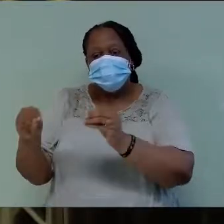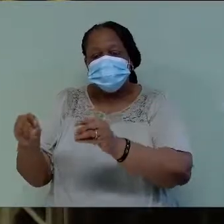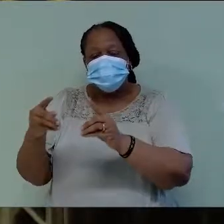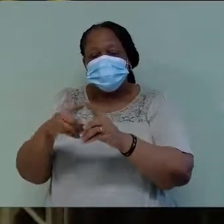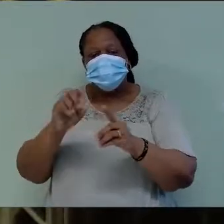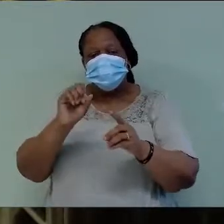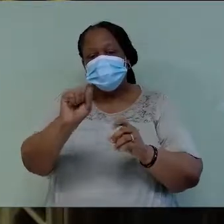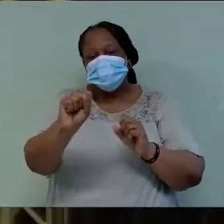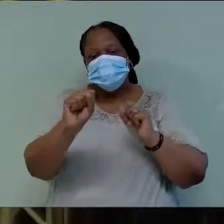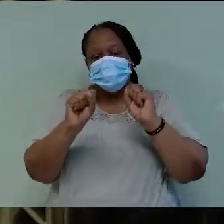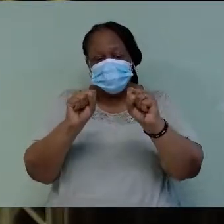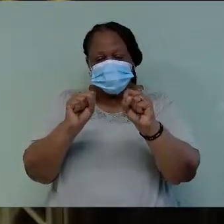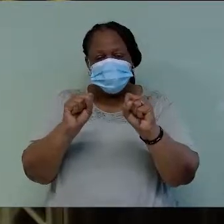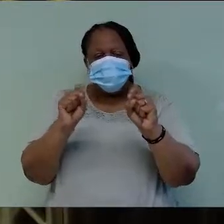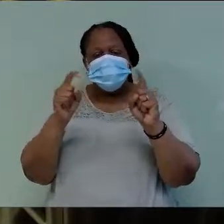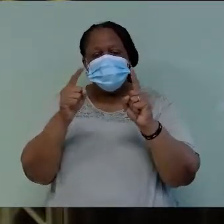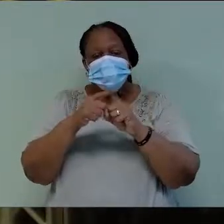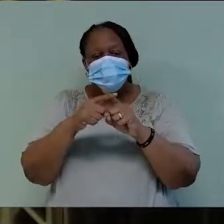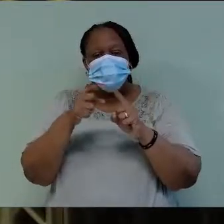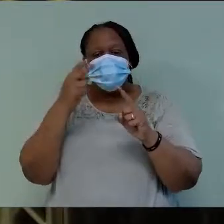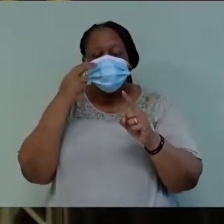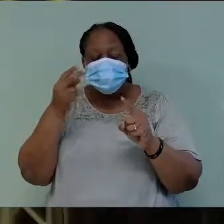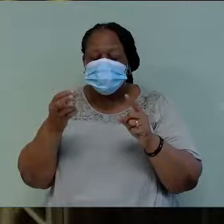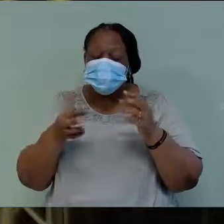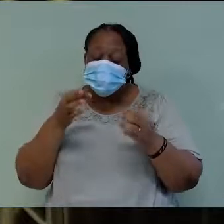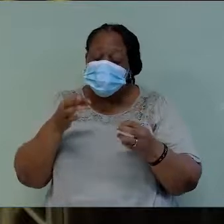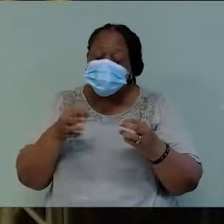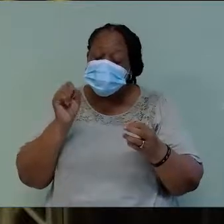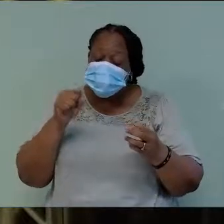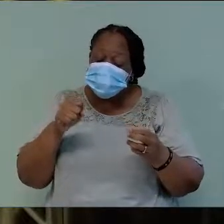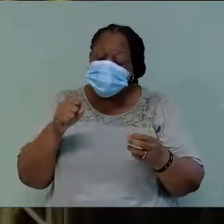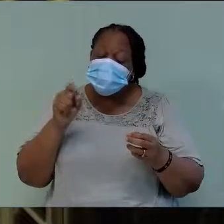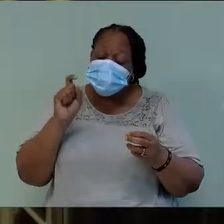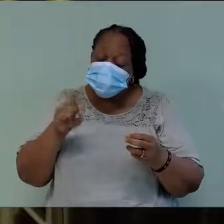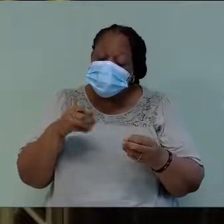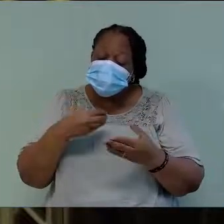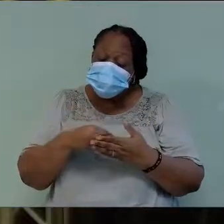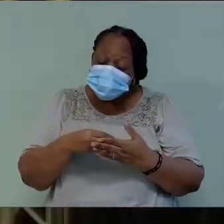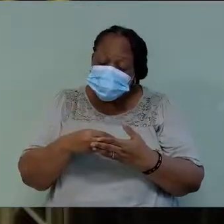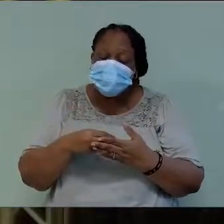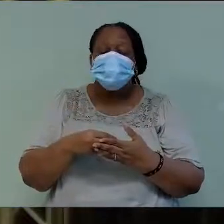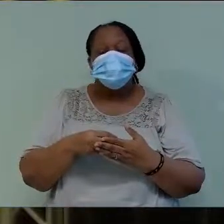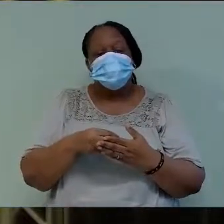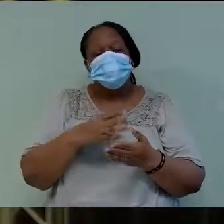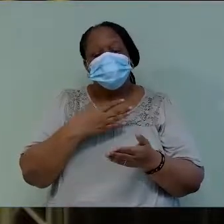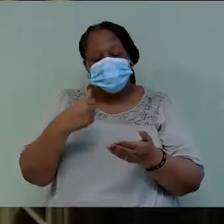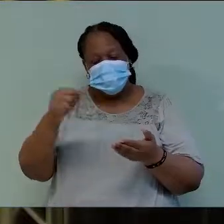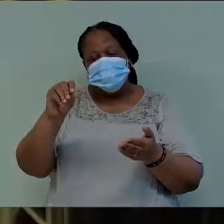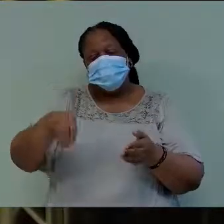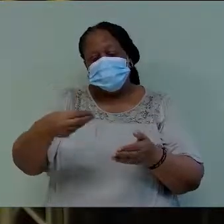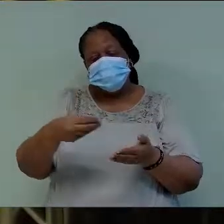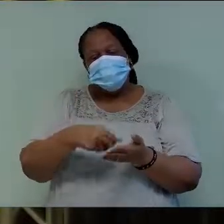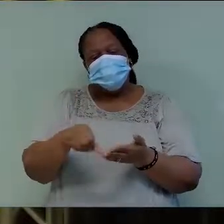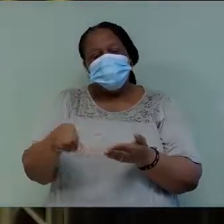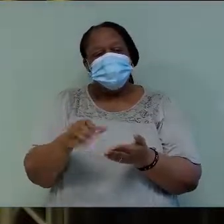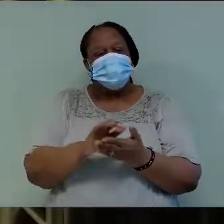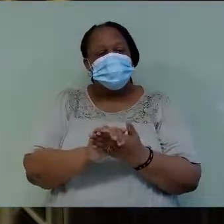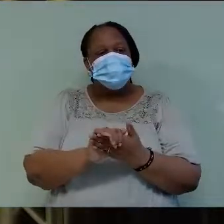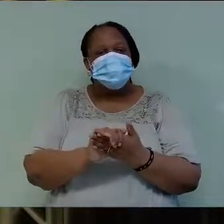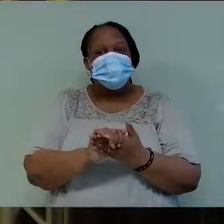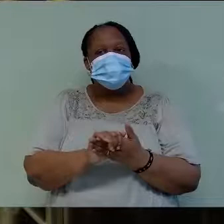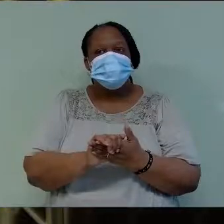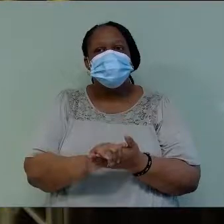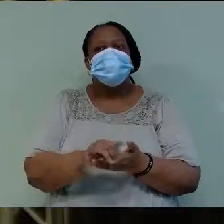Security for further verification and payment. It is important to note that this exercise is